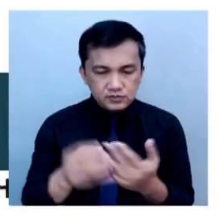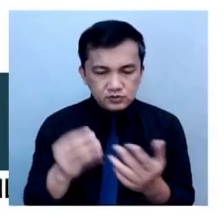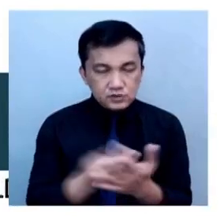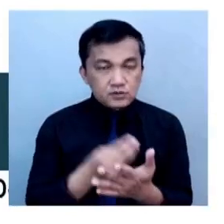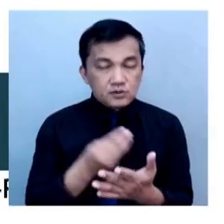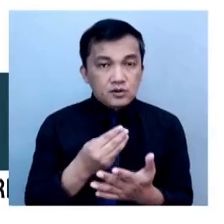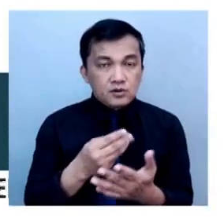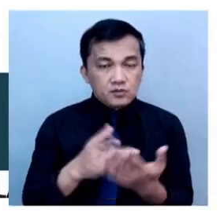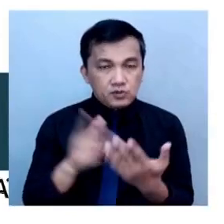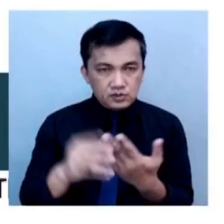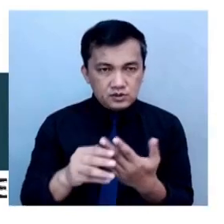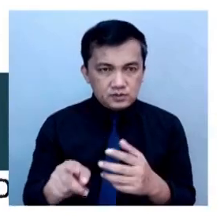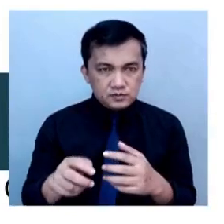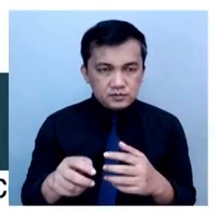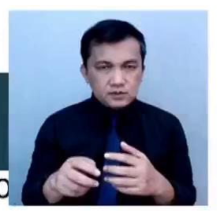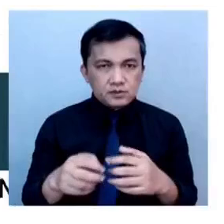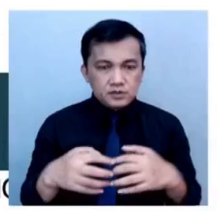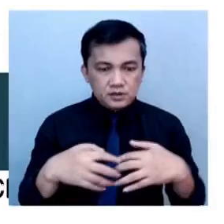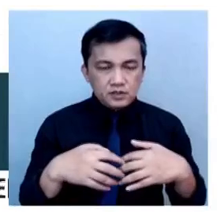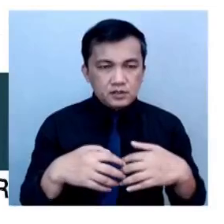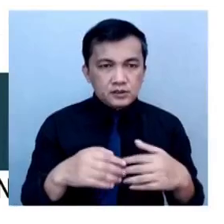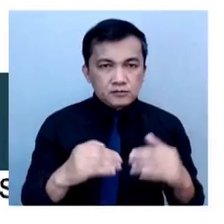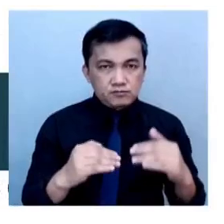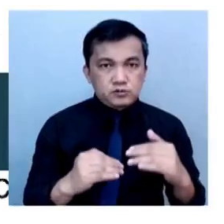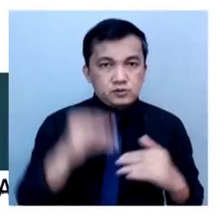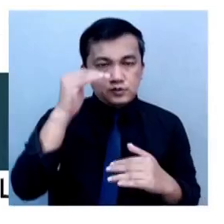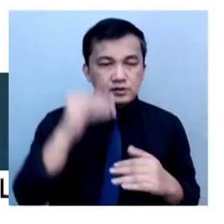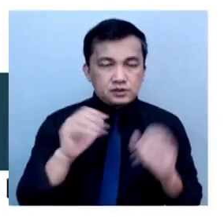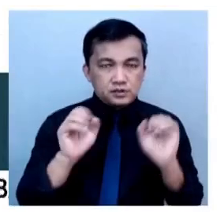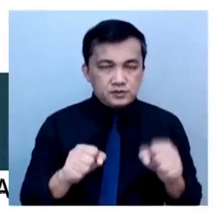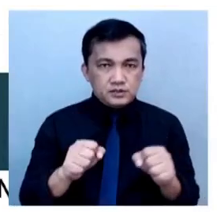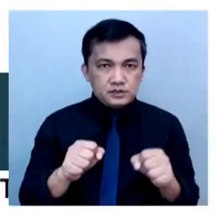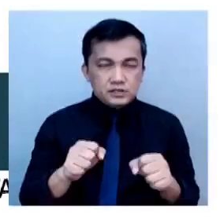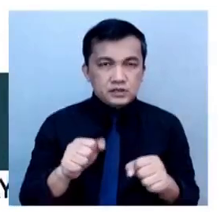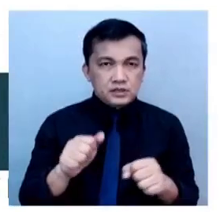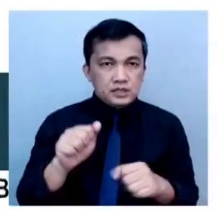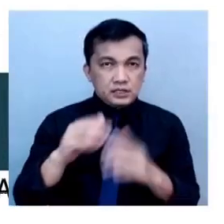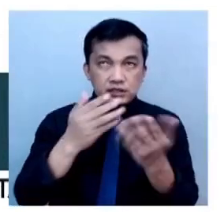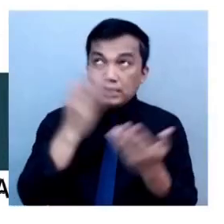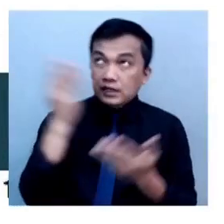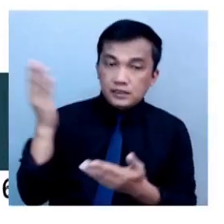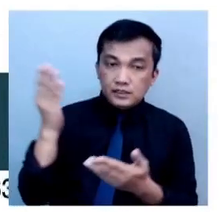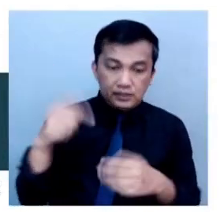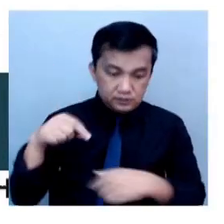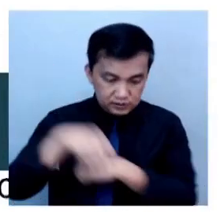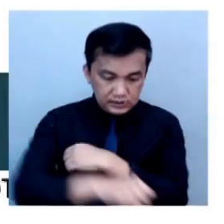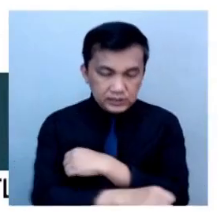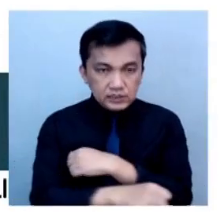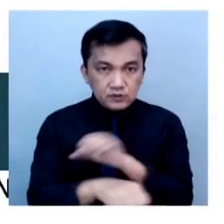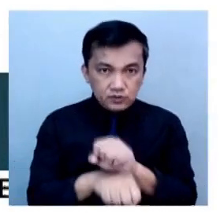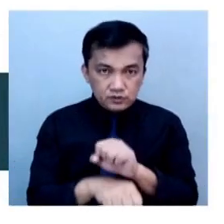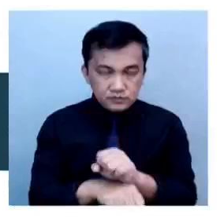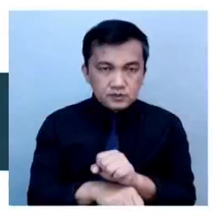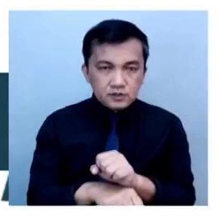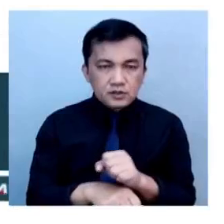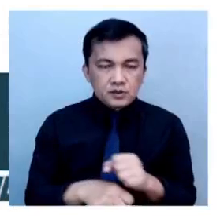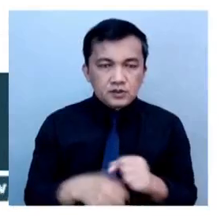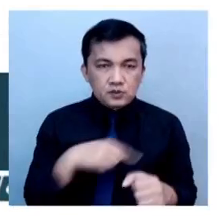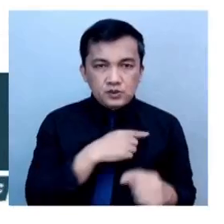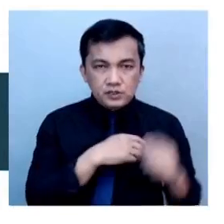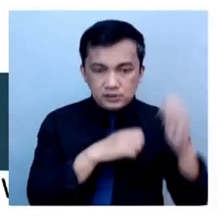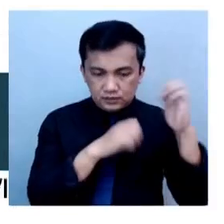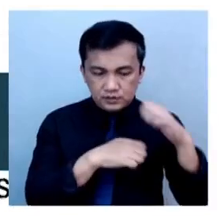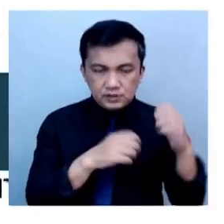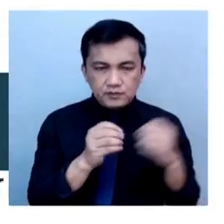upgrade the capability of our aerial and maritime operations. So we expect more vessels,